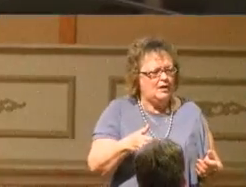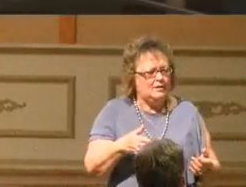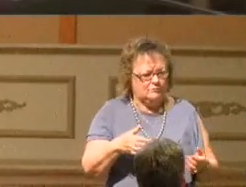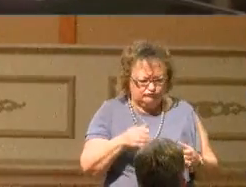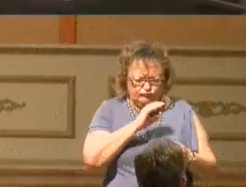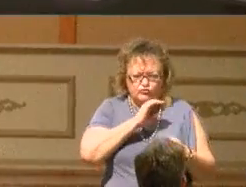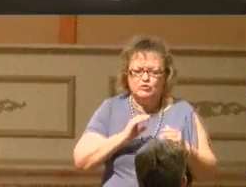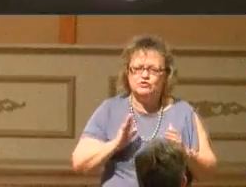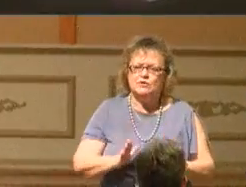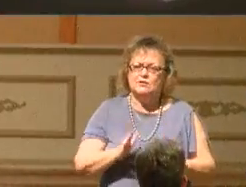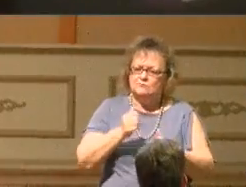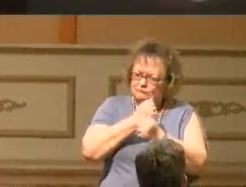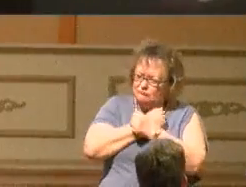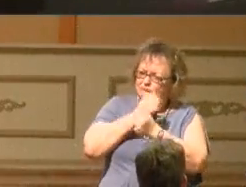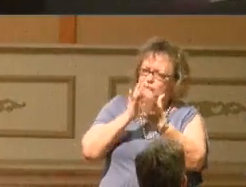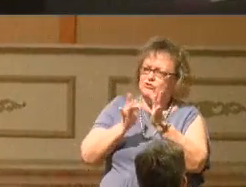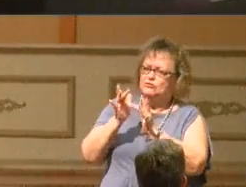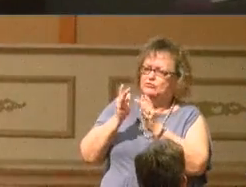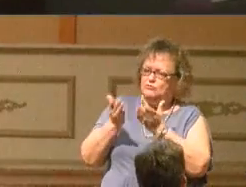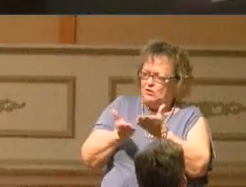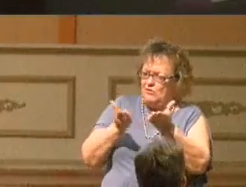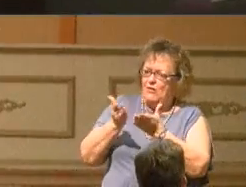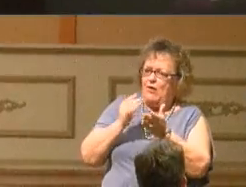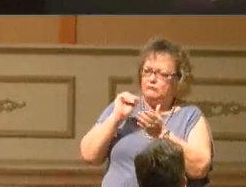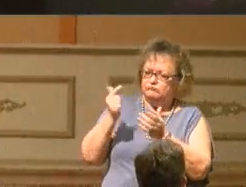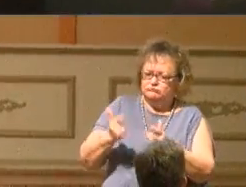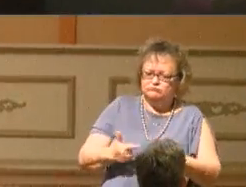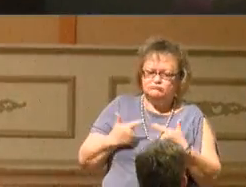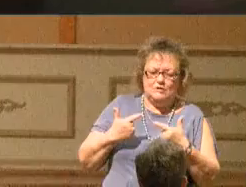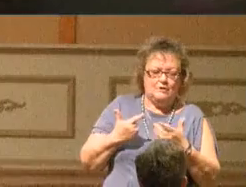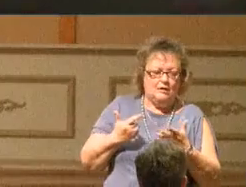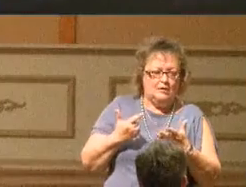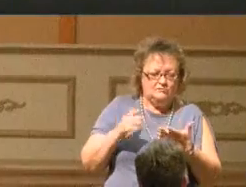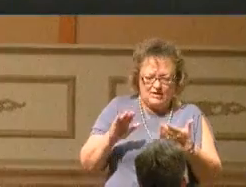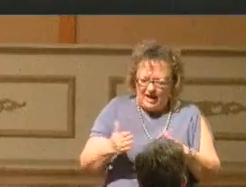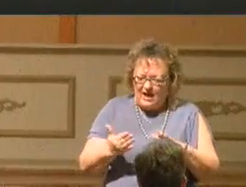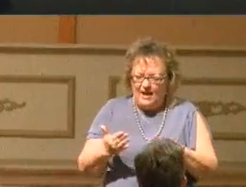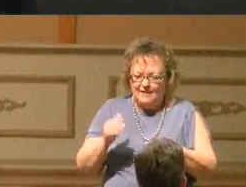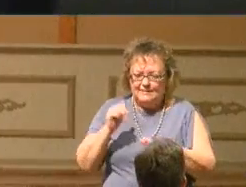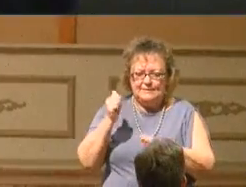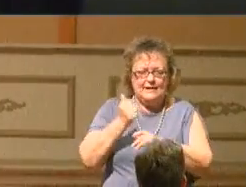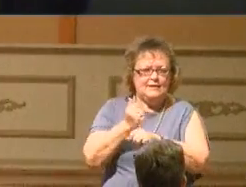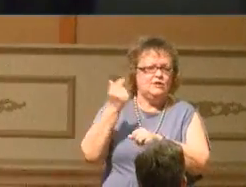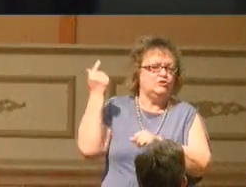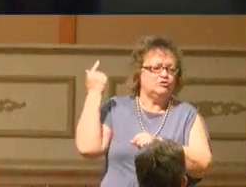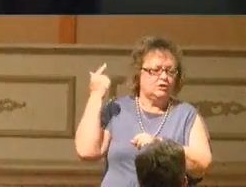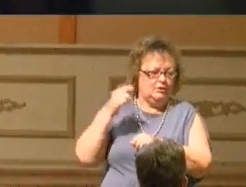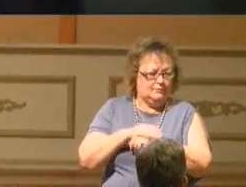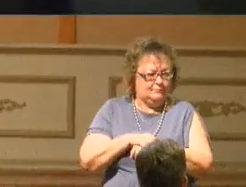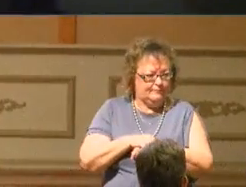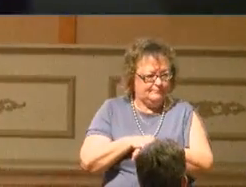was a Christian, loved the Lord, served Jesus all her life. She died 10 years ago.